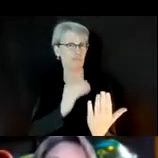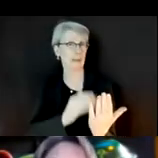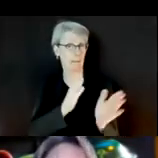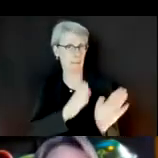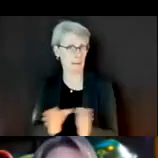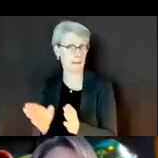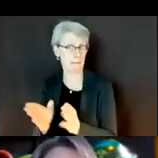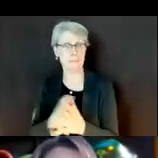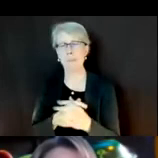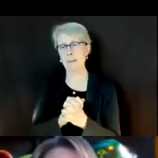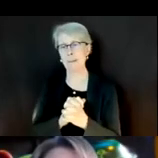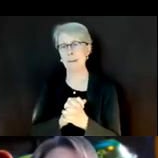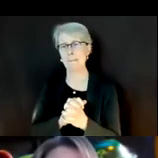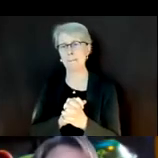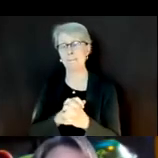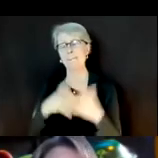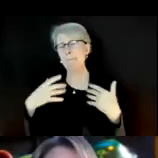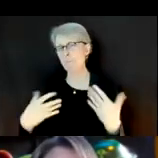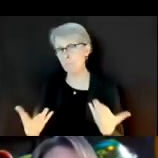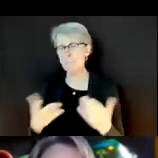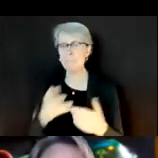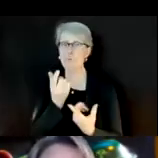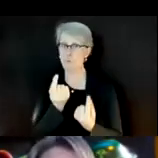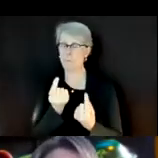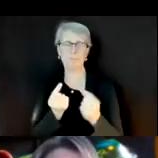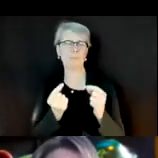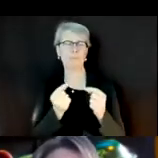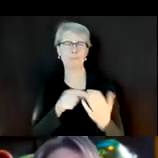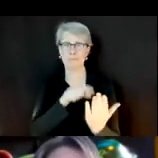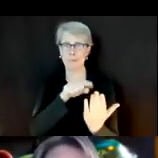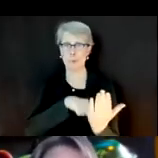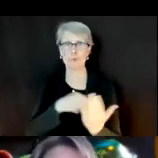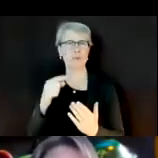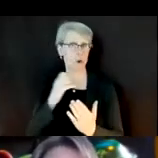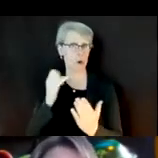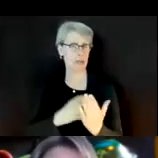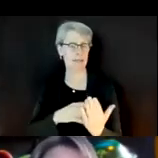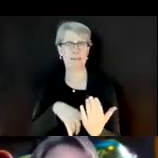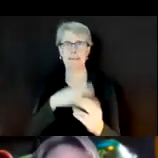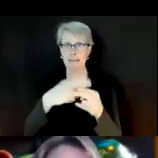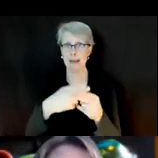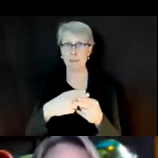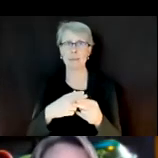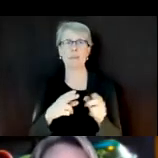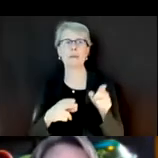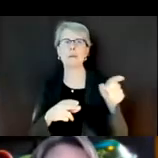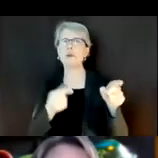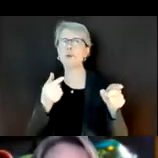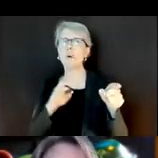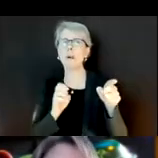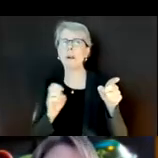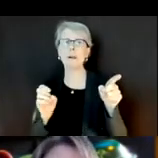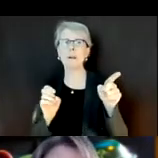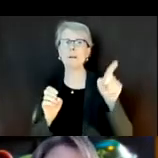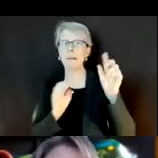I might want to put the names of all of those artists into Google to figure out who has